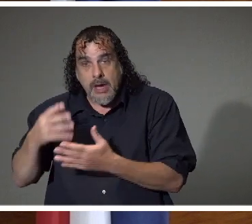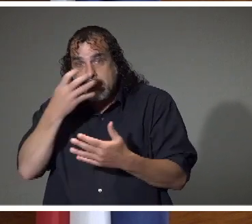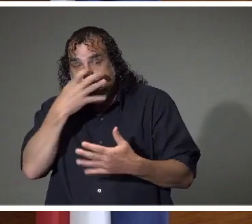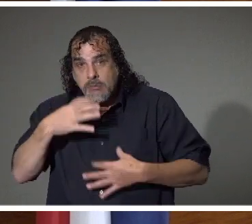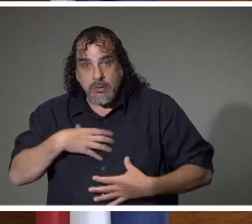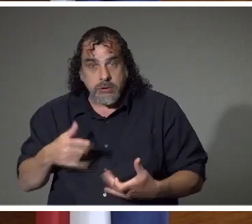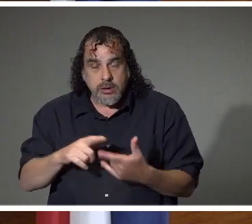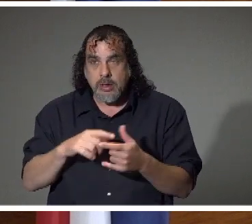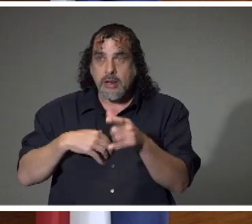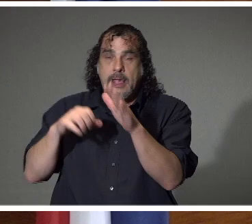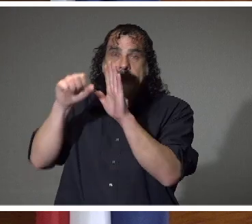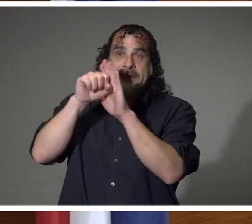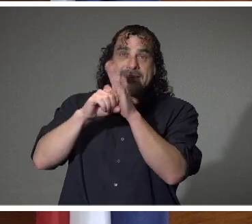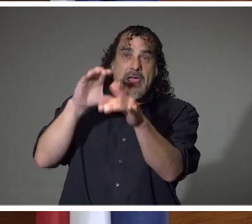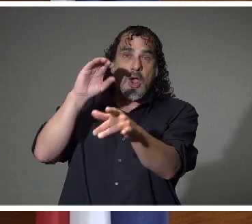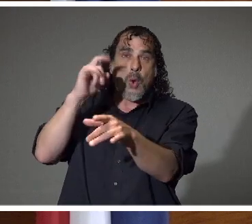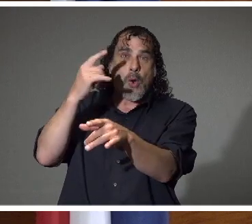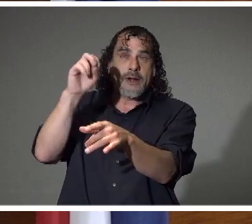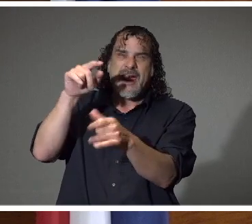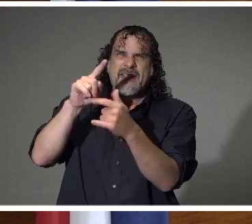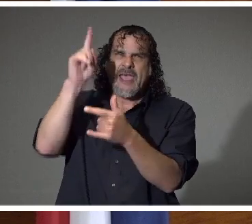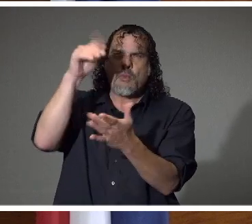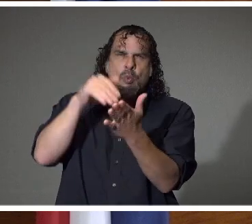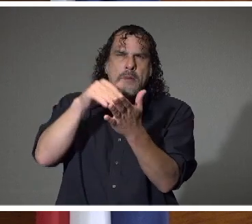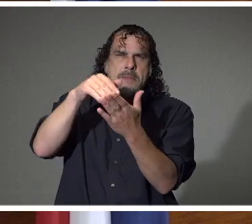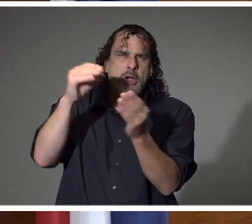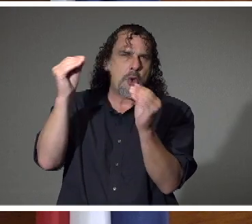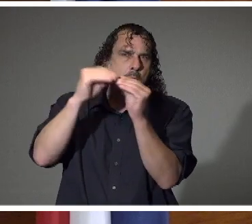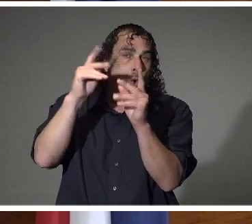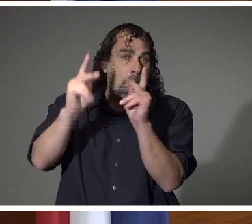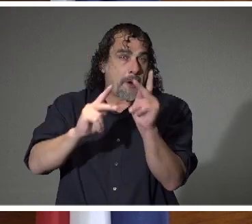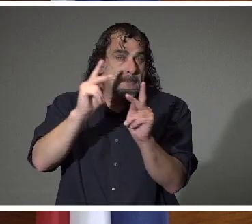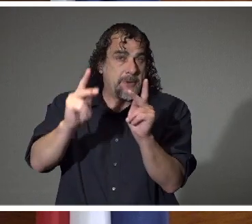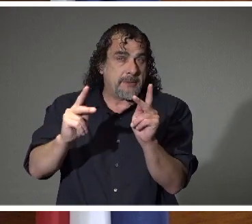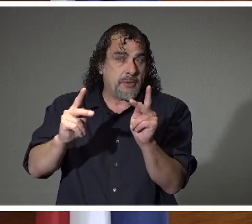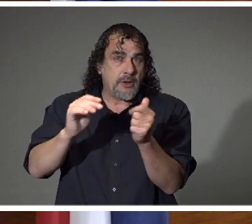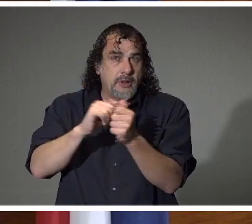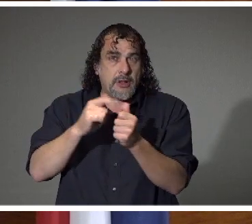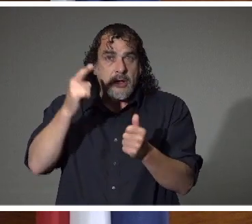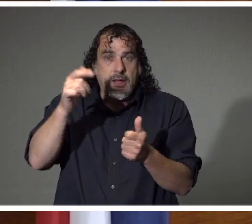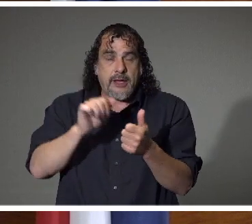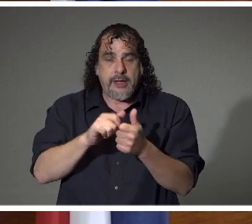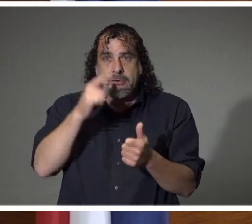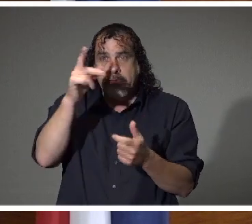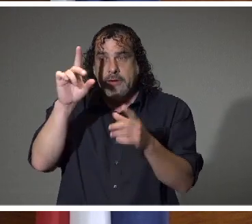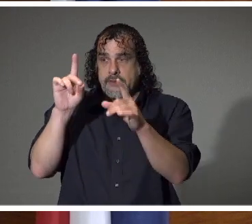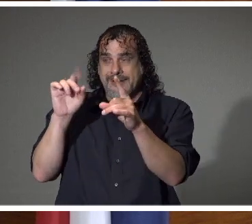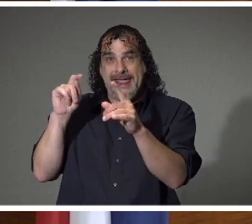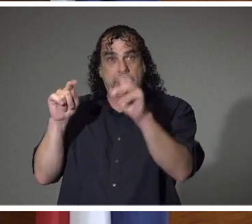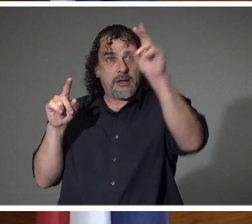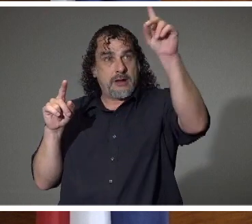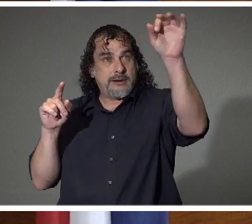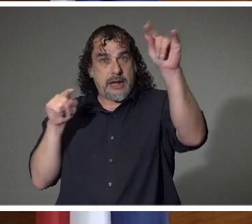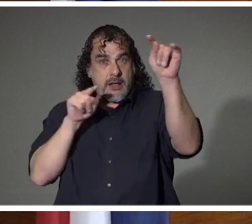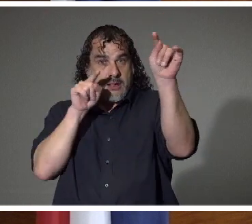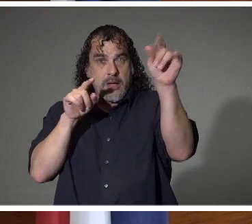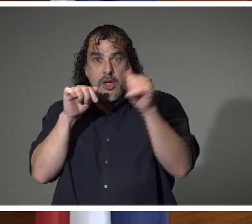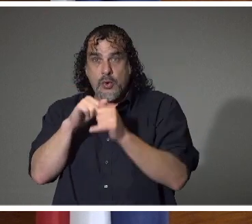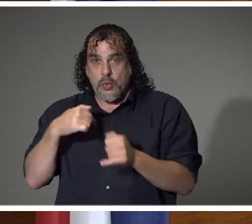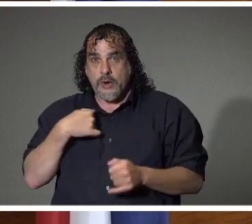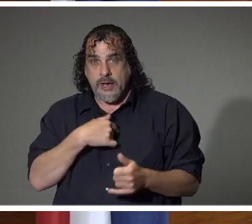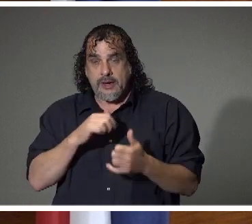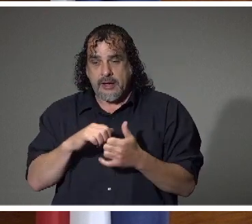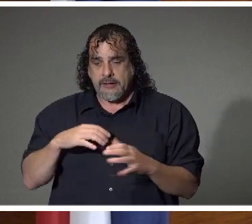state of Oregon has about 1 million more people than Mississippi, and publicly available data suggests that we've done at